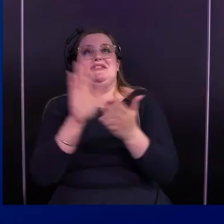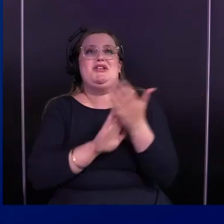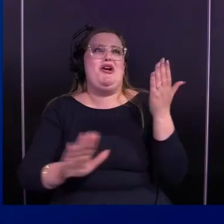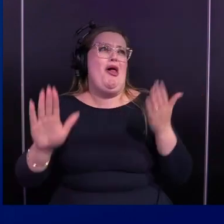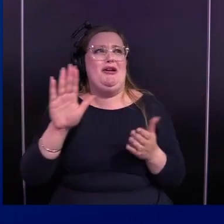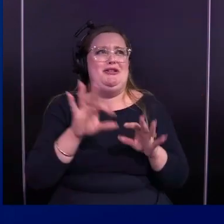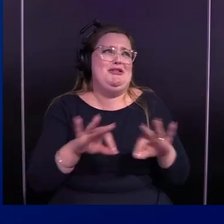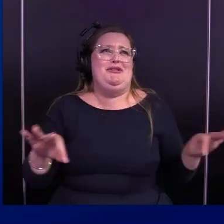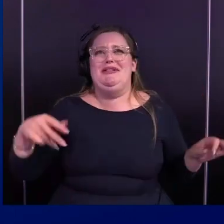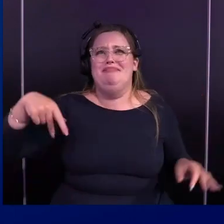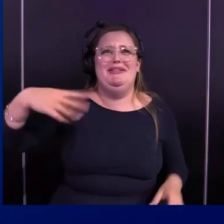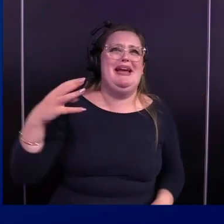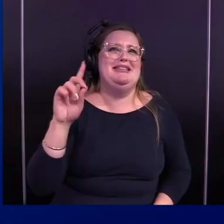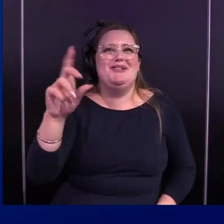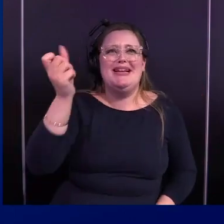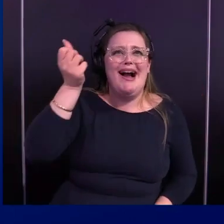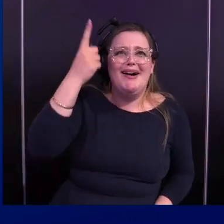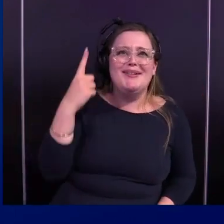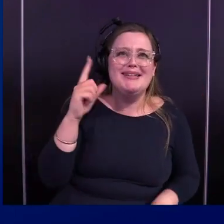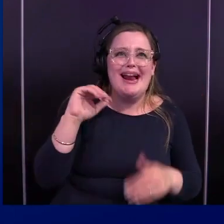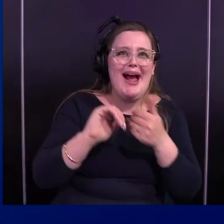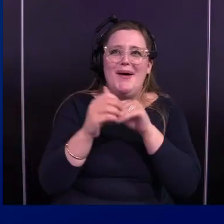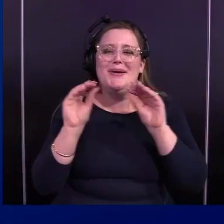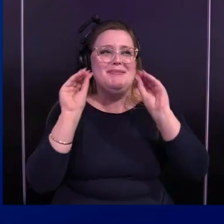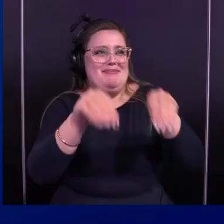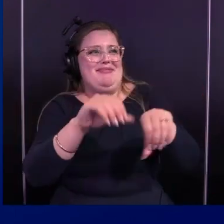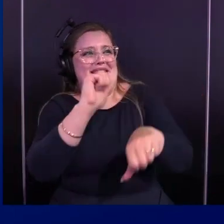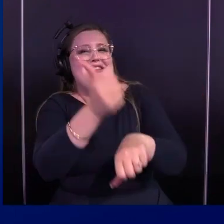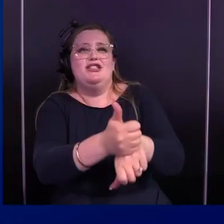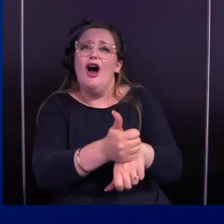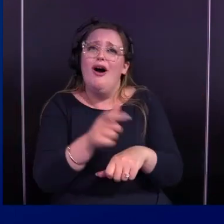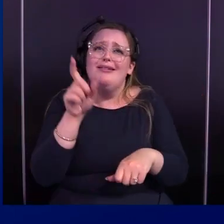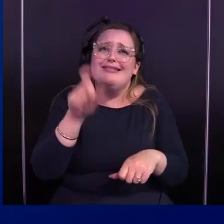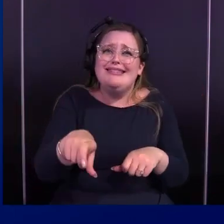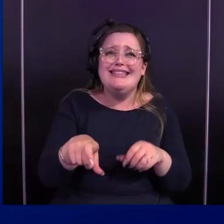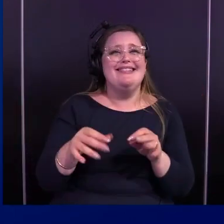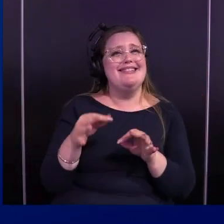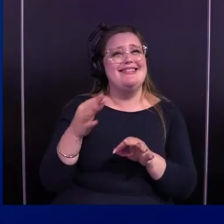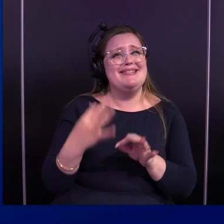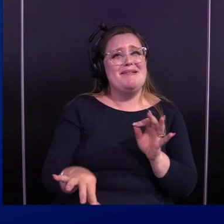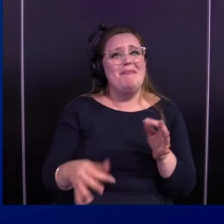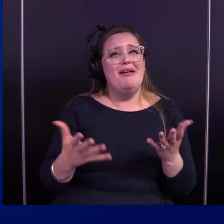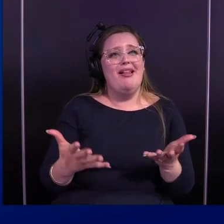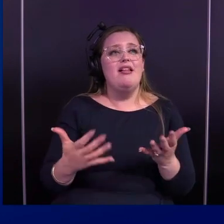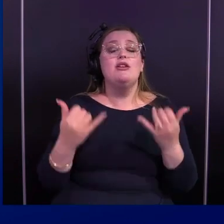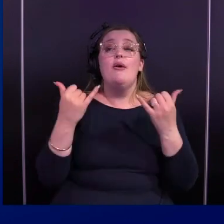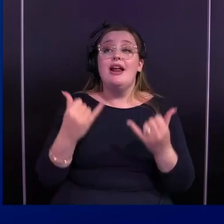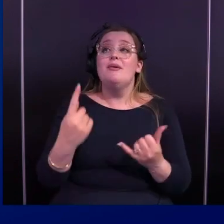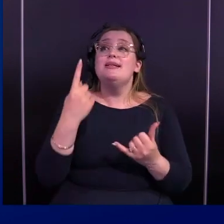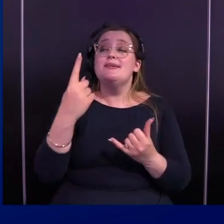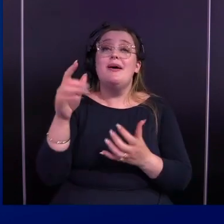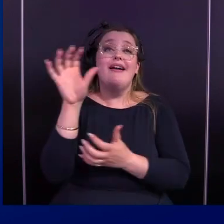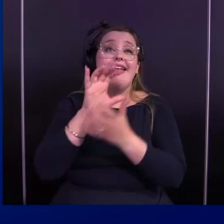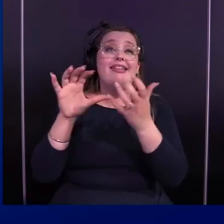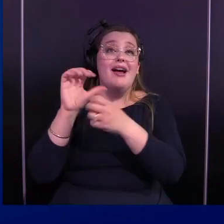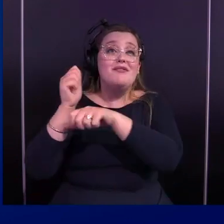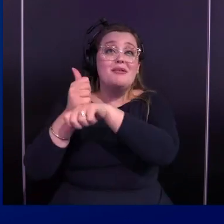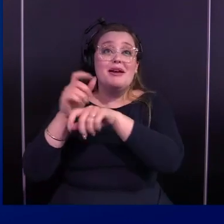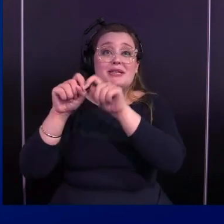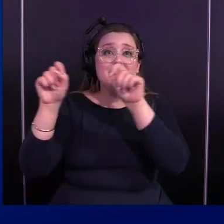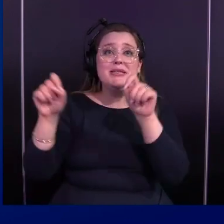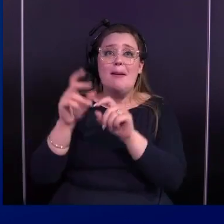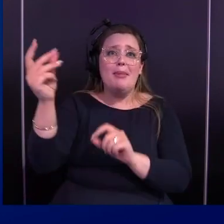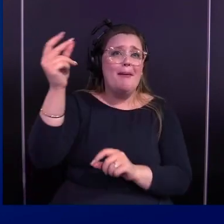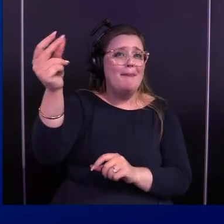and we needed to make it simpler. So now it's one CloudFormation template and boom, you have the SRA deployed